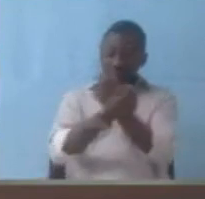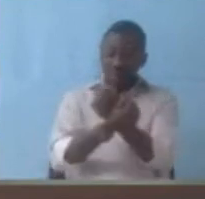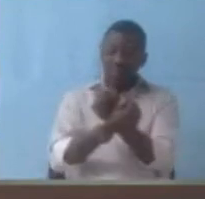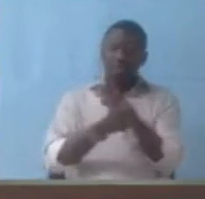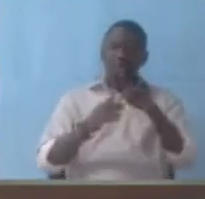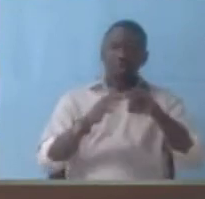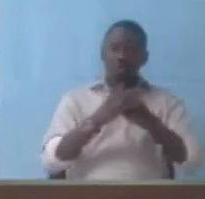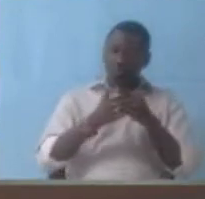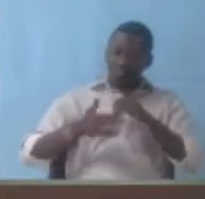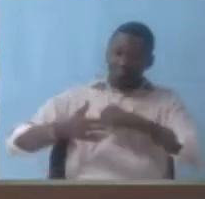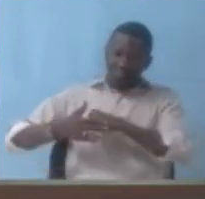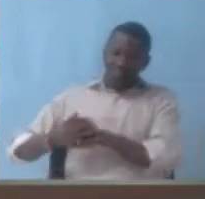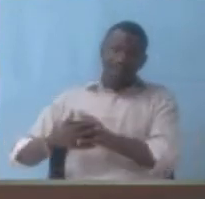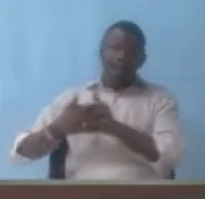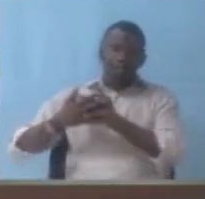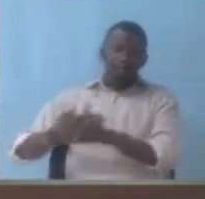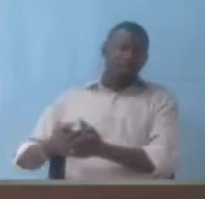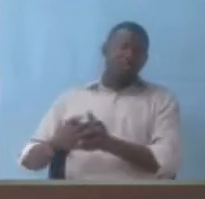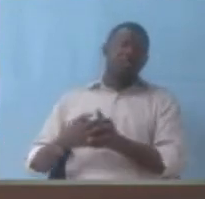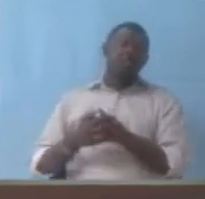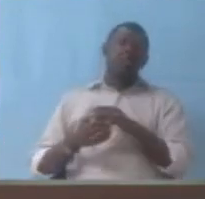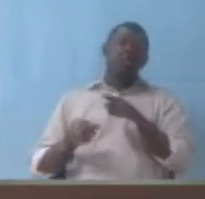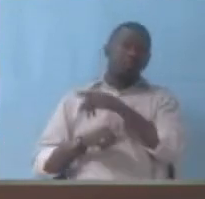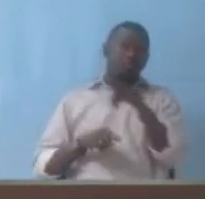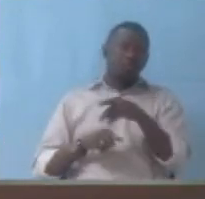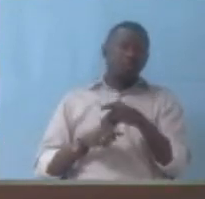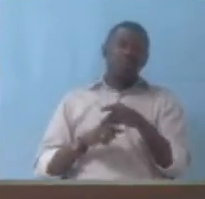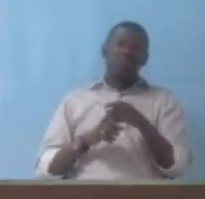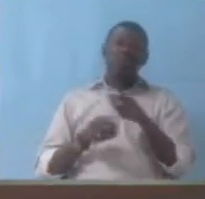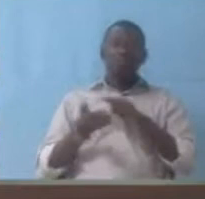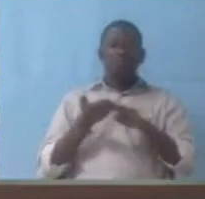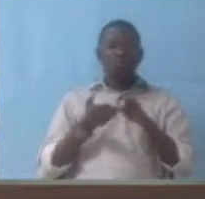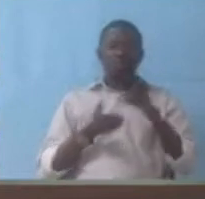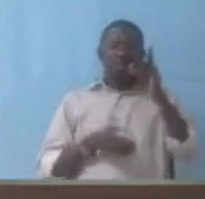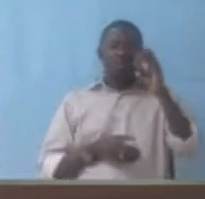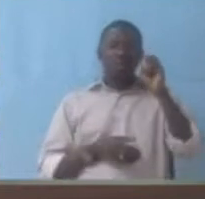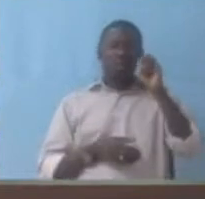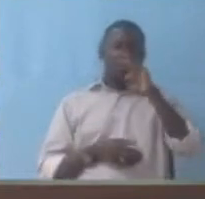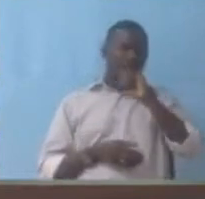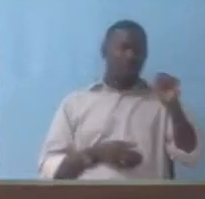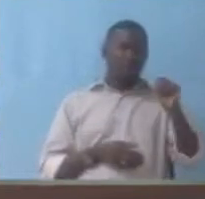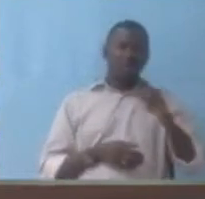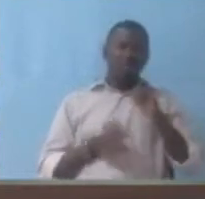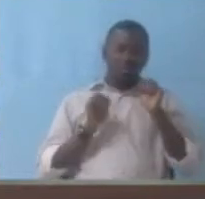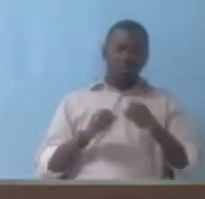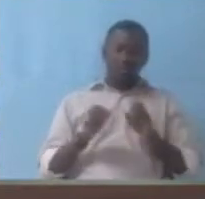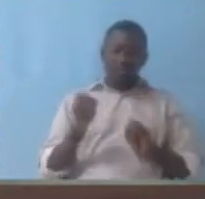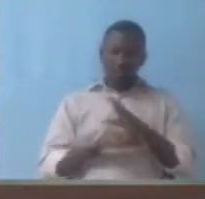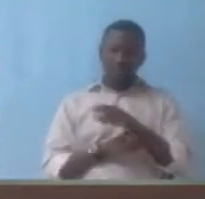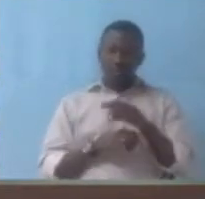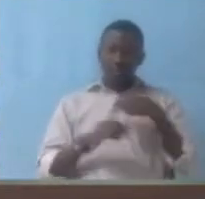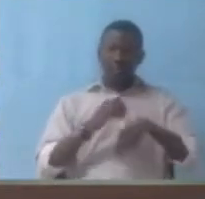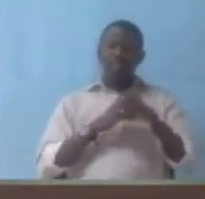detention. These were just regular decrees that would have been passed in the National Assembly for the good functioning